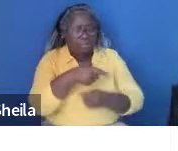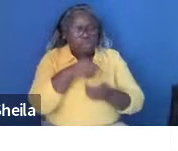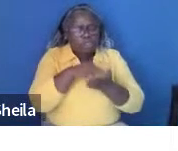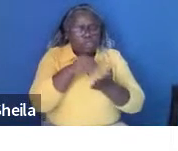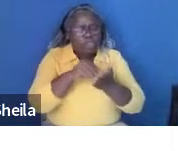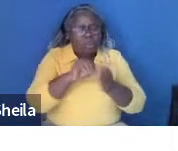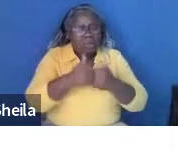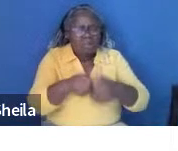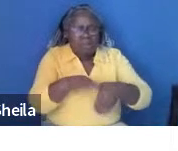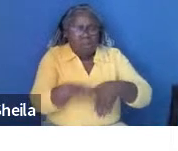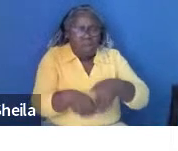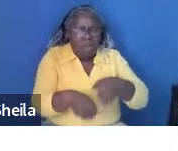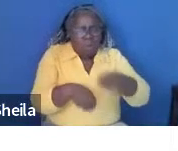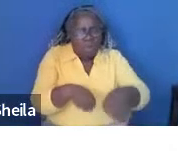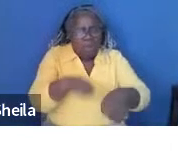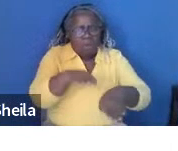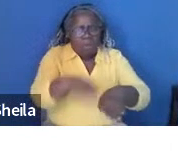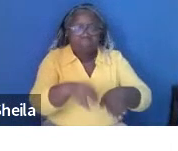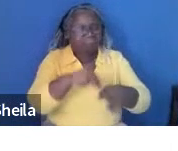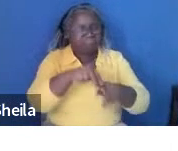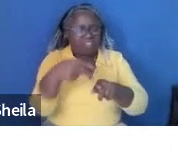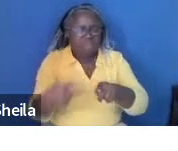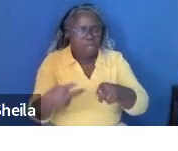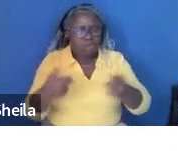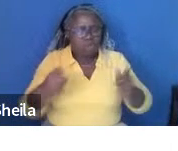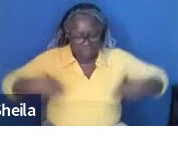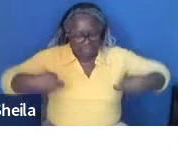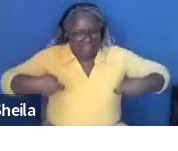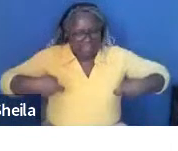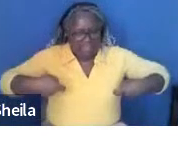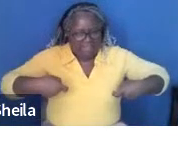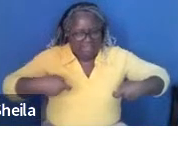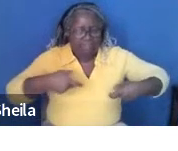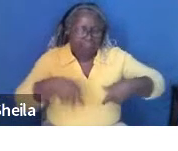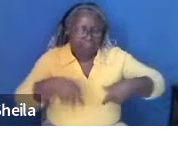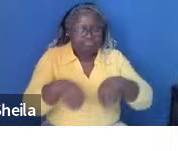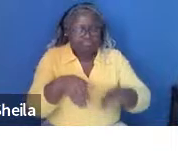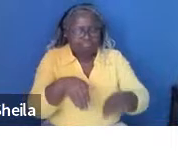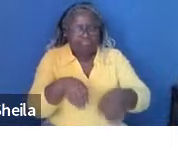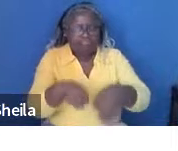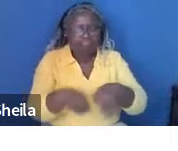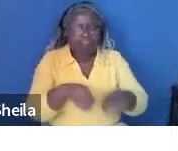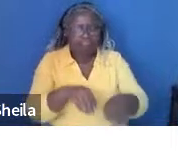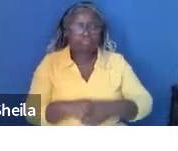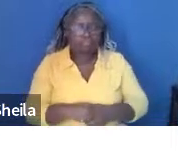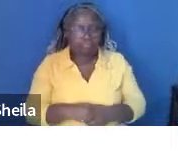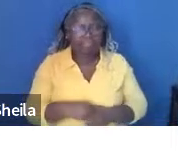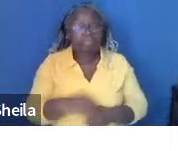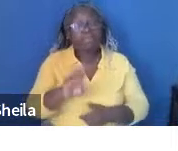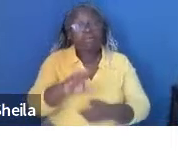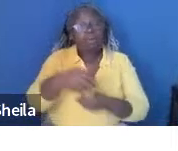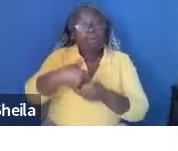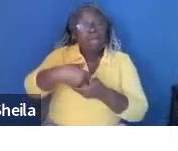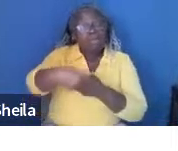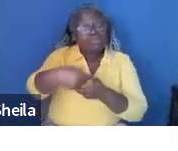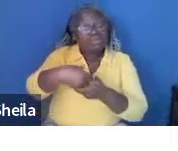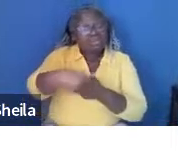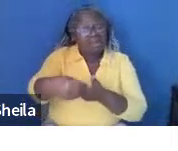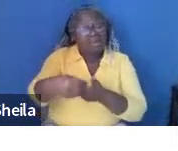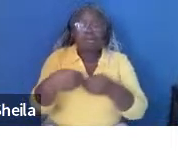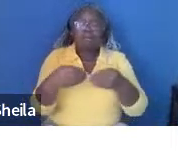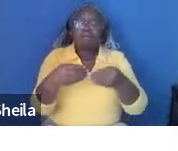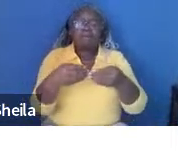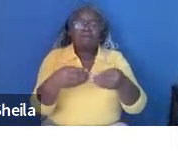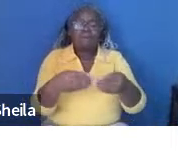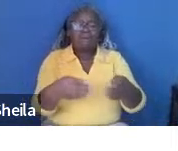Let's see, next, so outdoors, if you open this set of double doors from the gym, go outdoors, we have an outdoor training